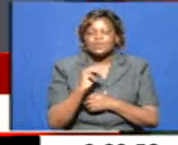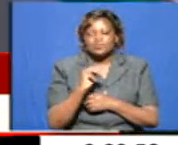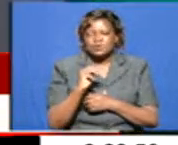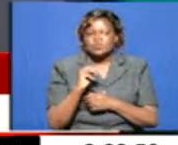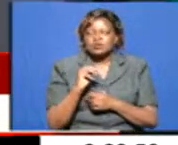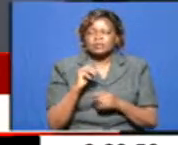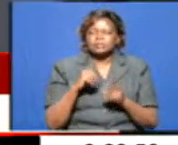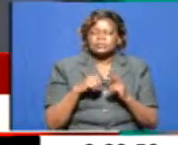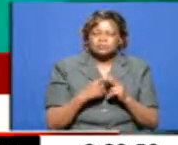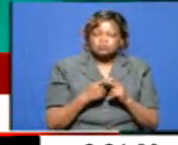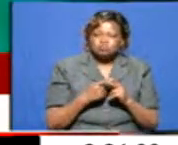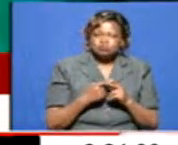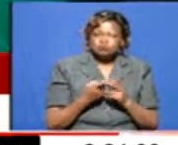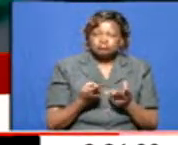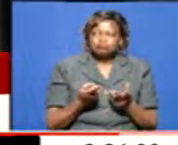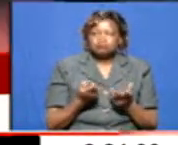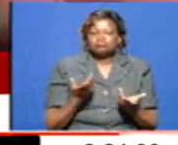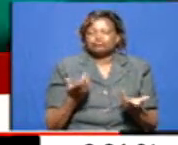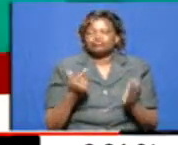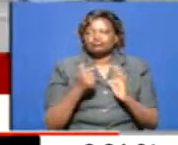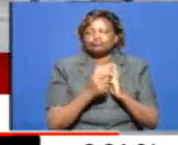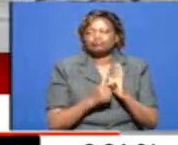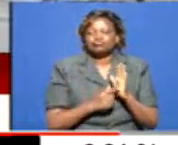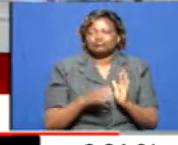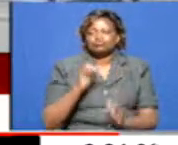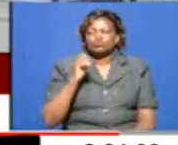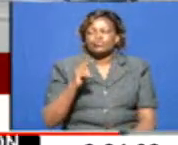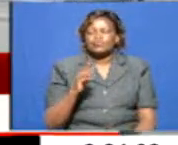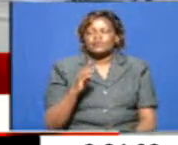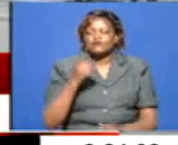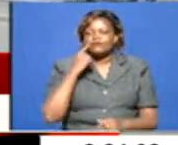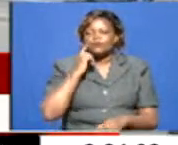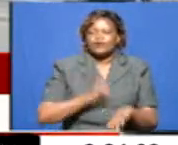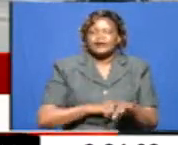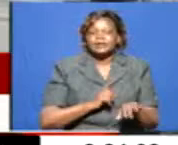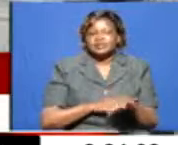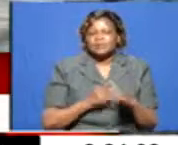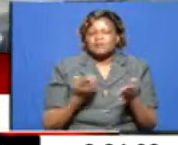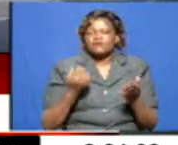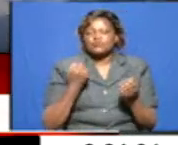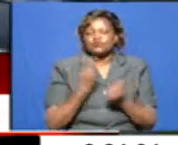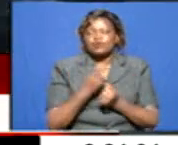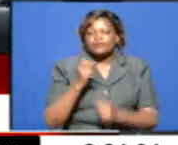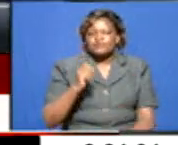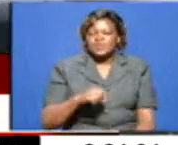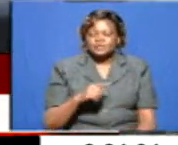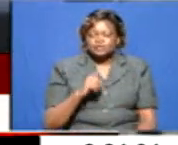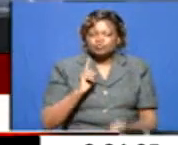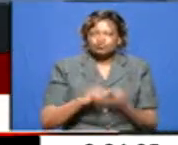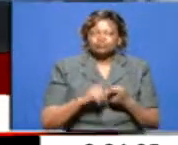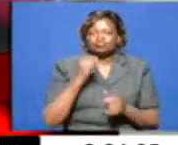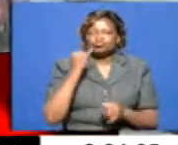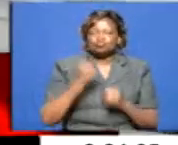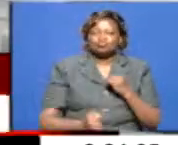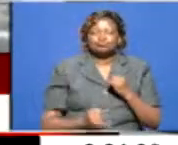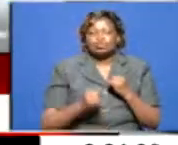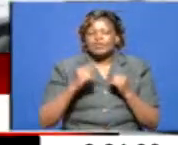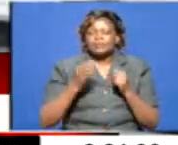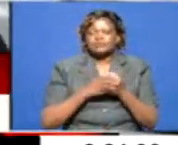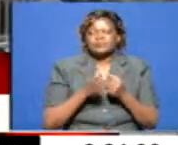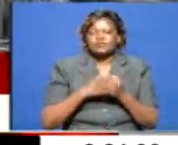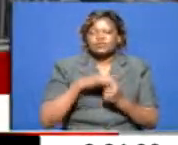a moratorium of listing in CRBs for a period of 12 months to end in